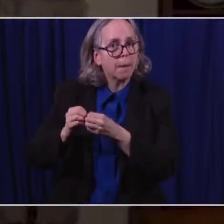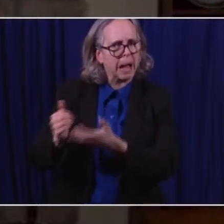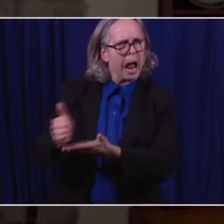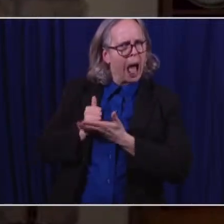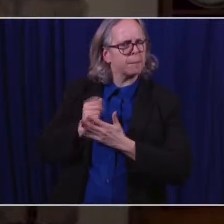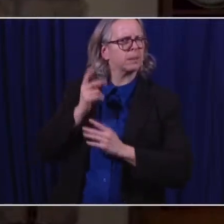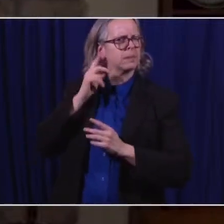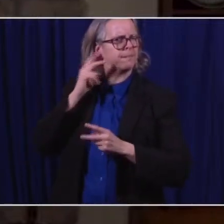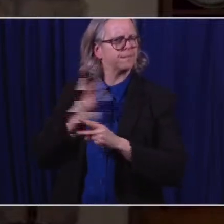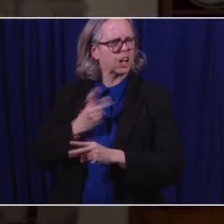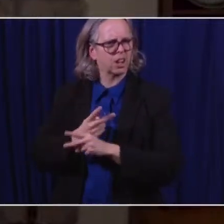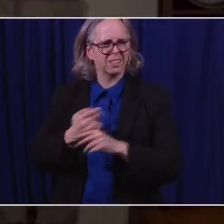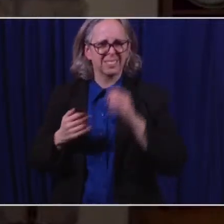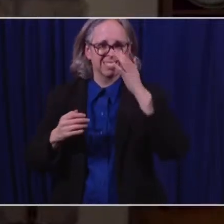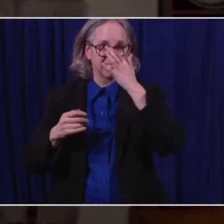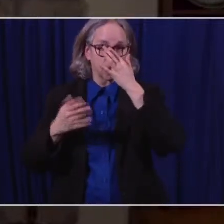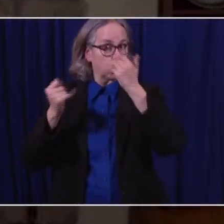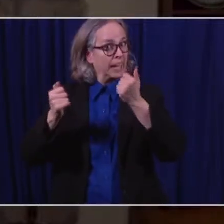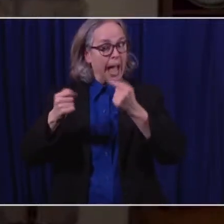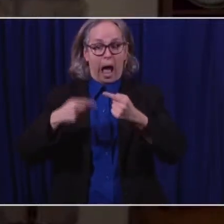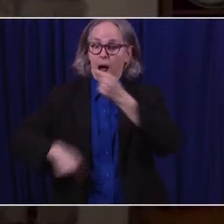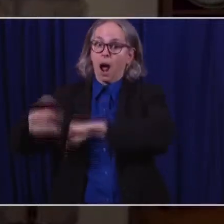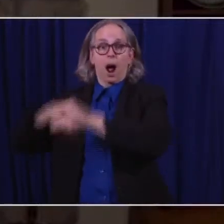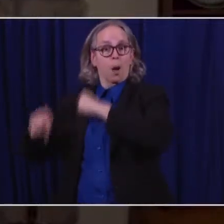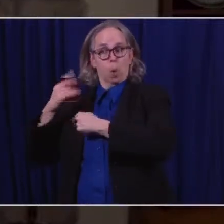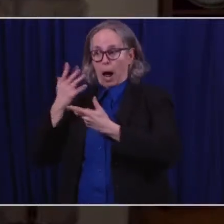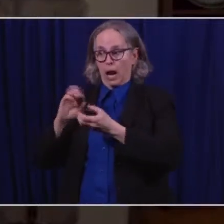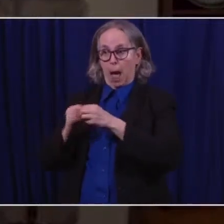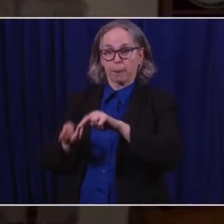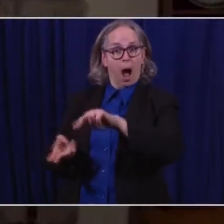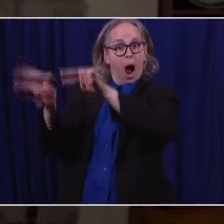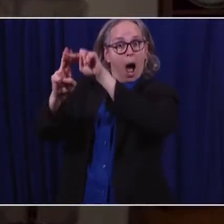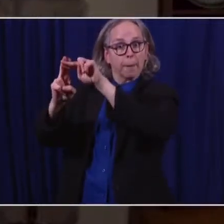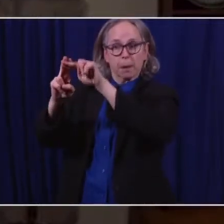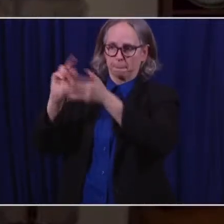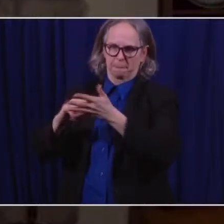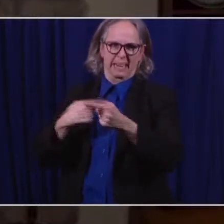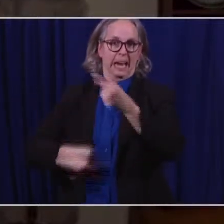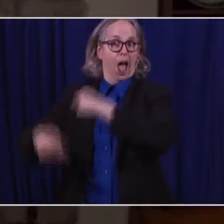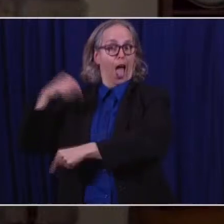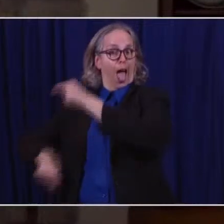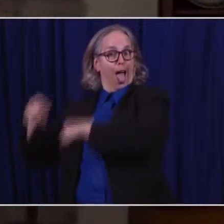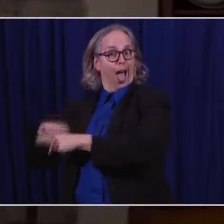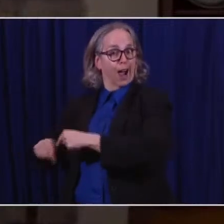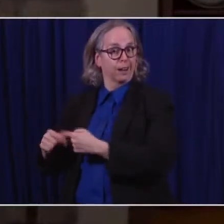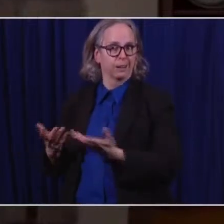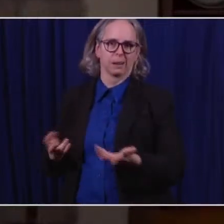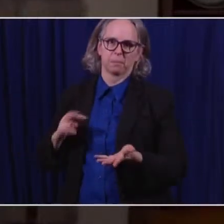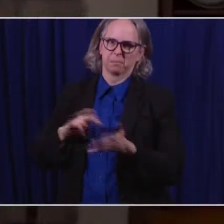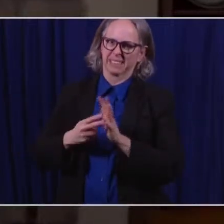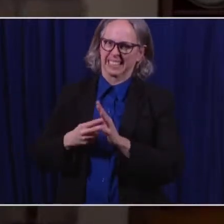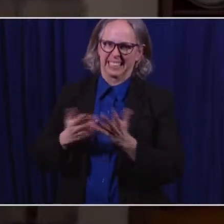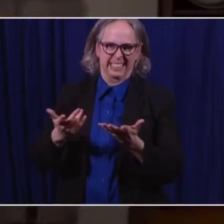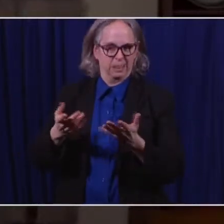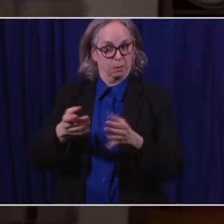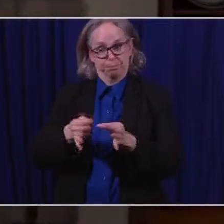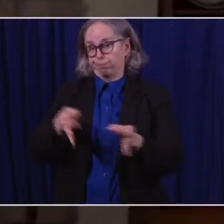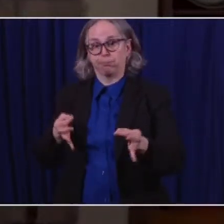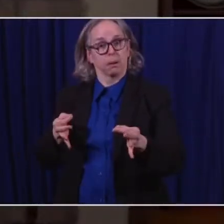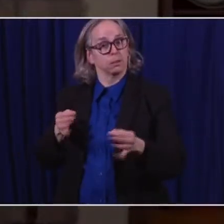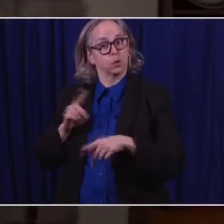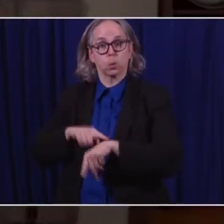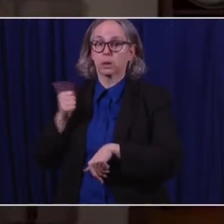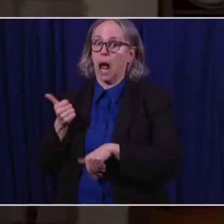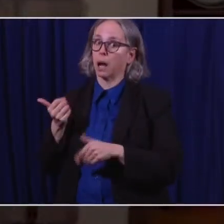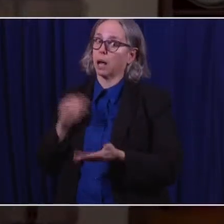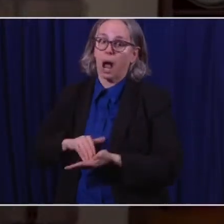point in a month or whenever we're going back up, we'll do it basically the same. We're going to do it the same way, and we're going to look at it, and